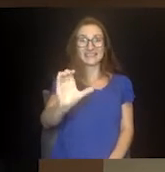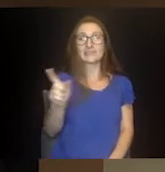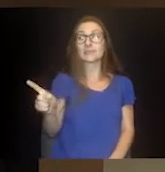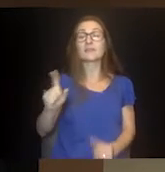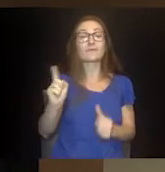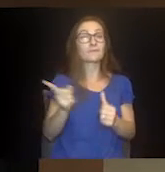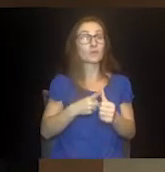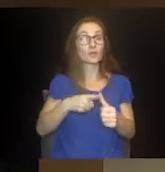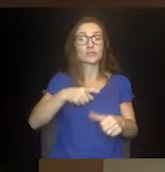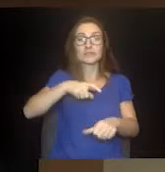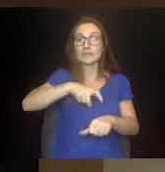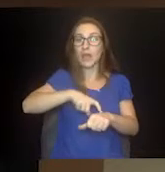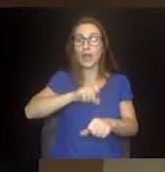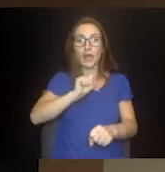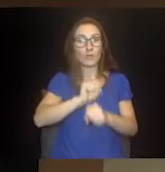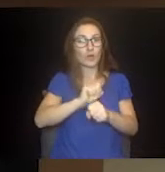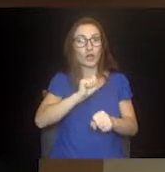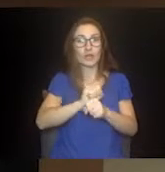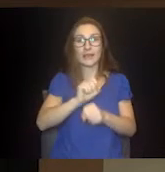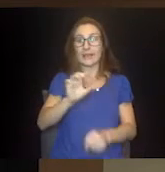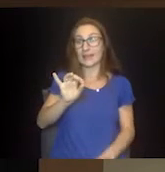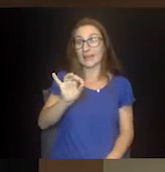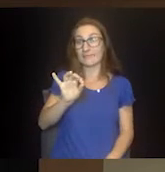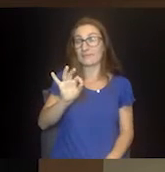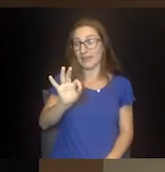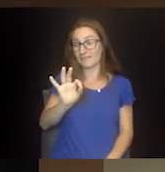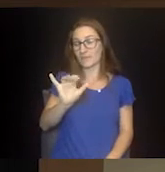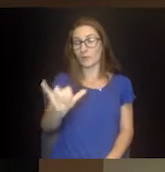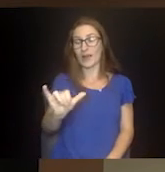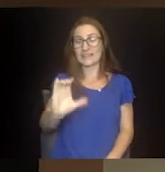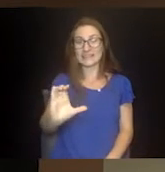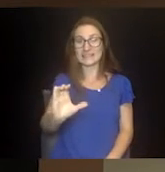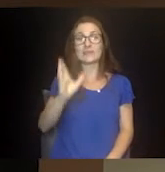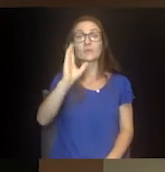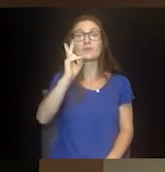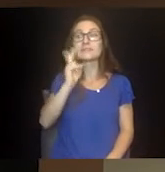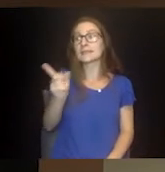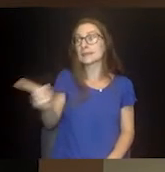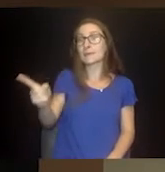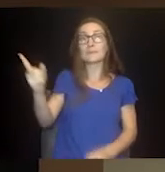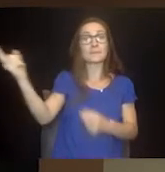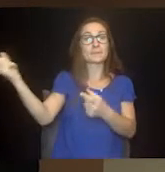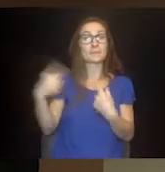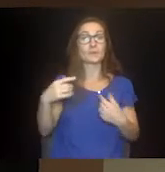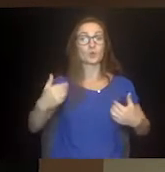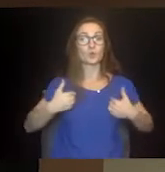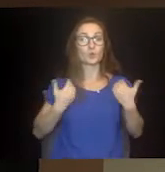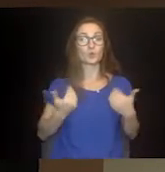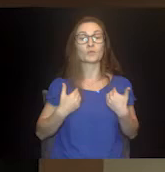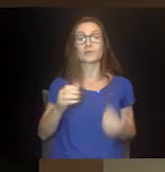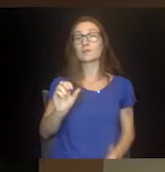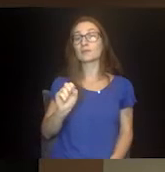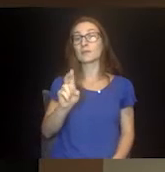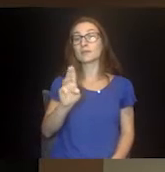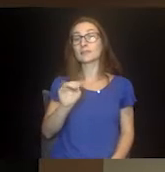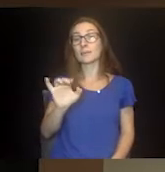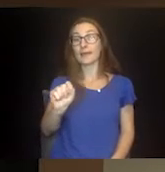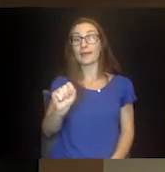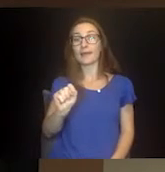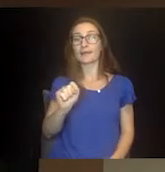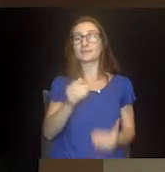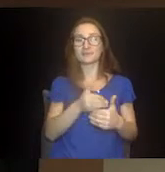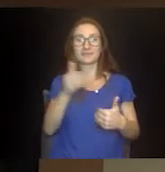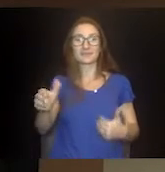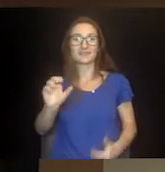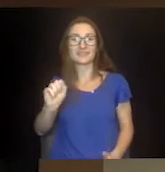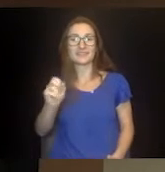the FYC. This is his first time working the FYC, so you will see him at the Youth Summit, too, if you come there,